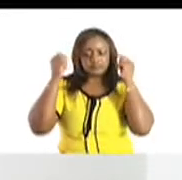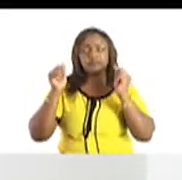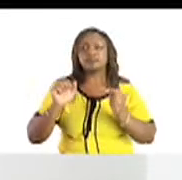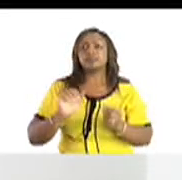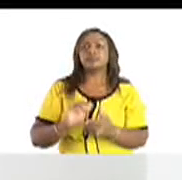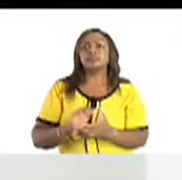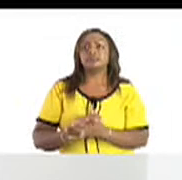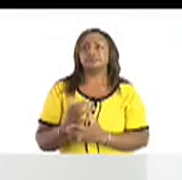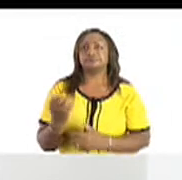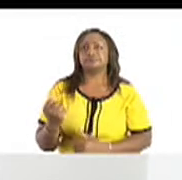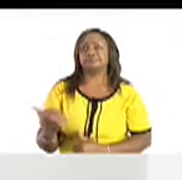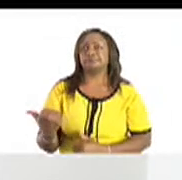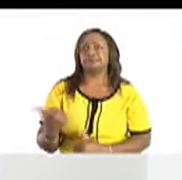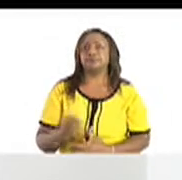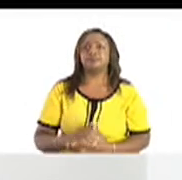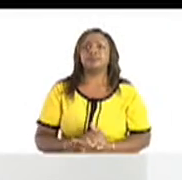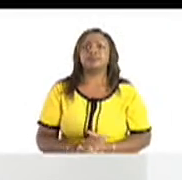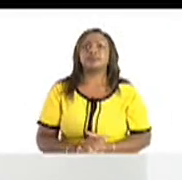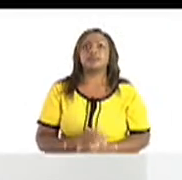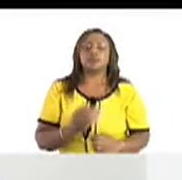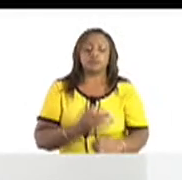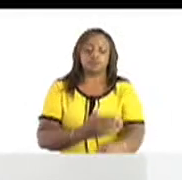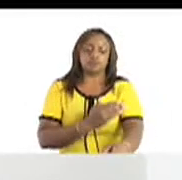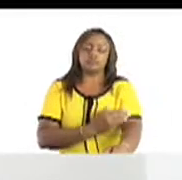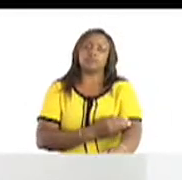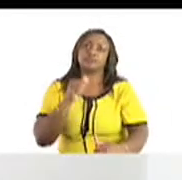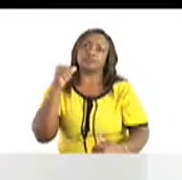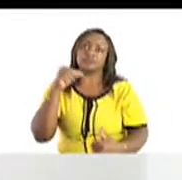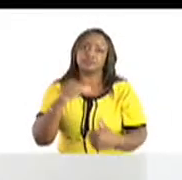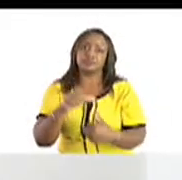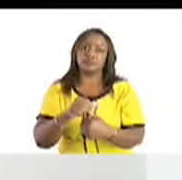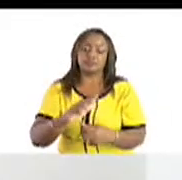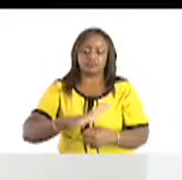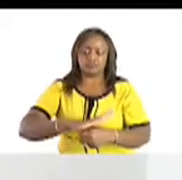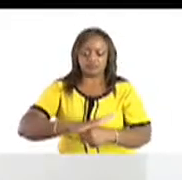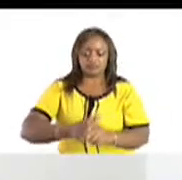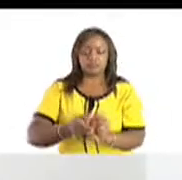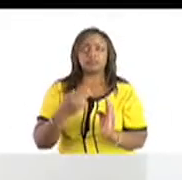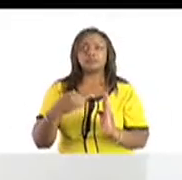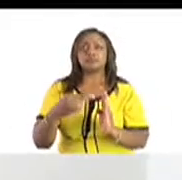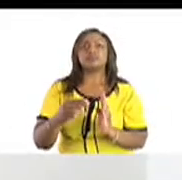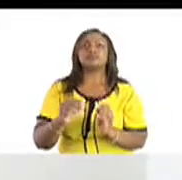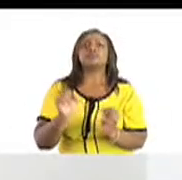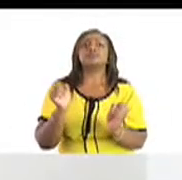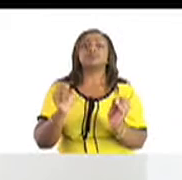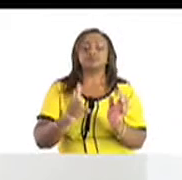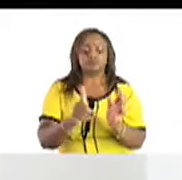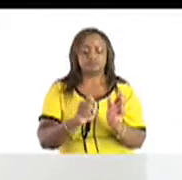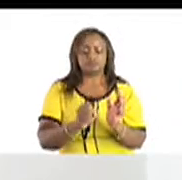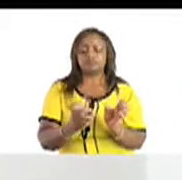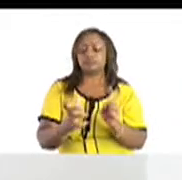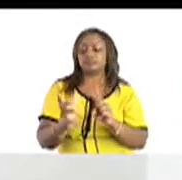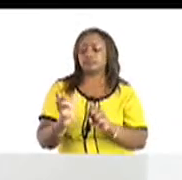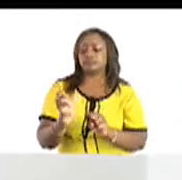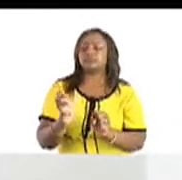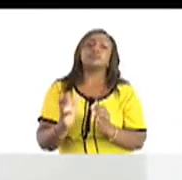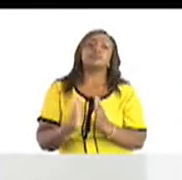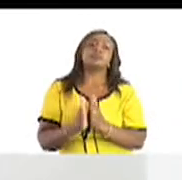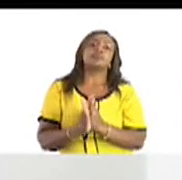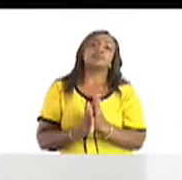with Chanel. Before our lesson, we need to sanitize our hands. Let's take our